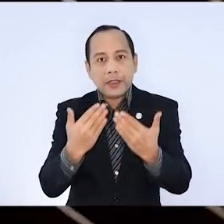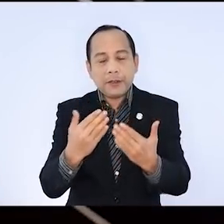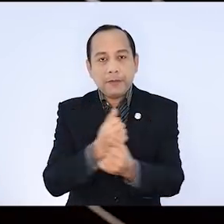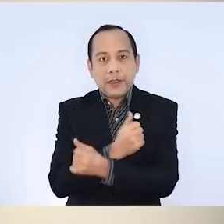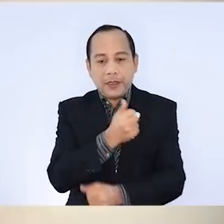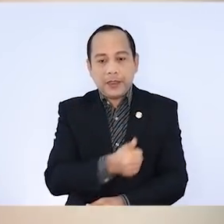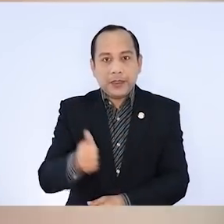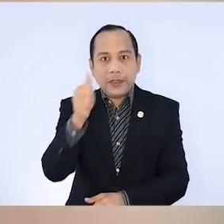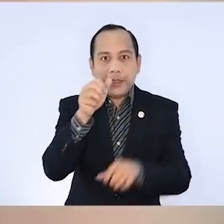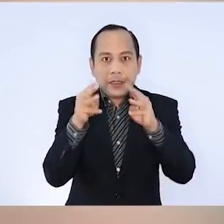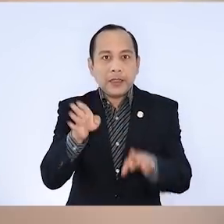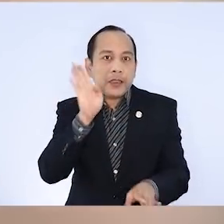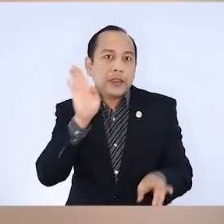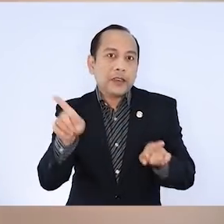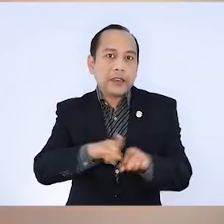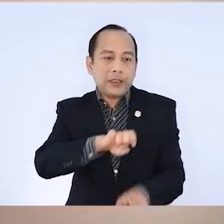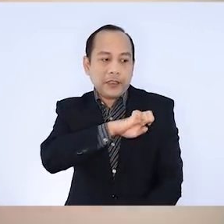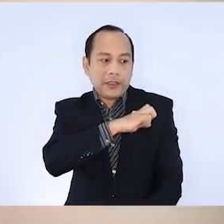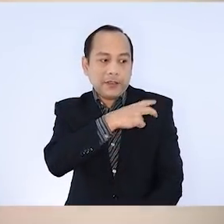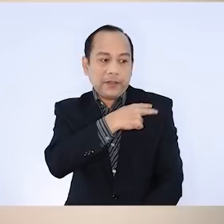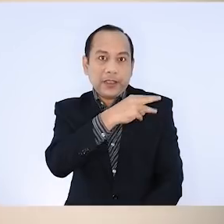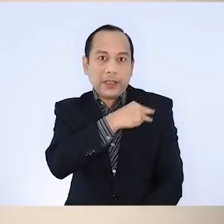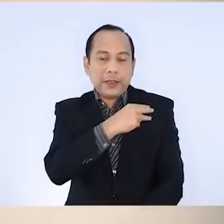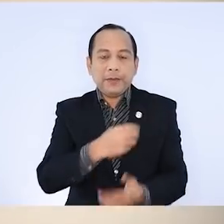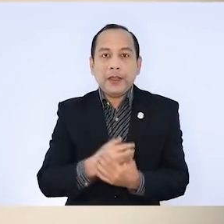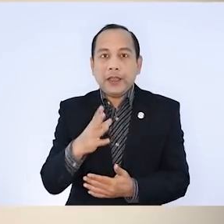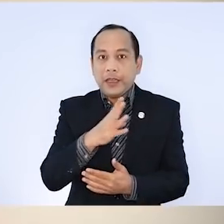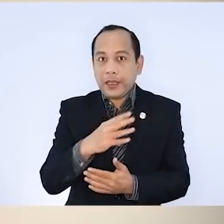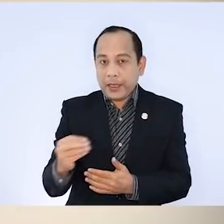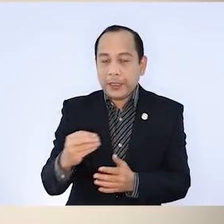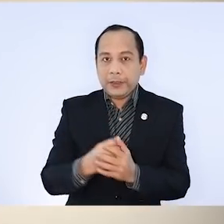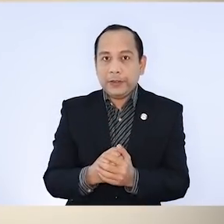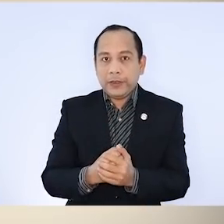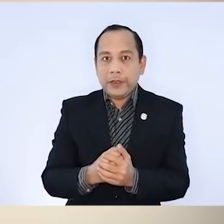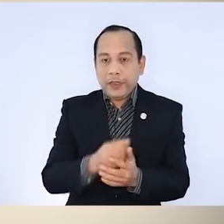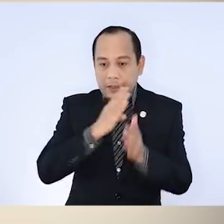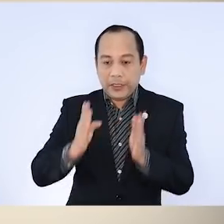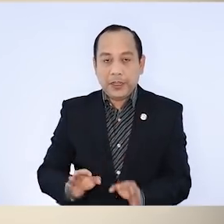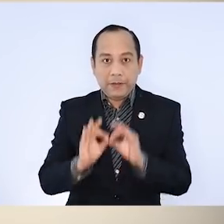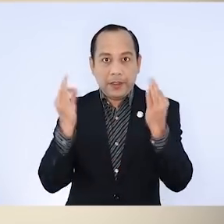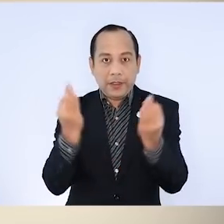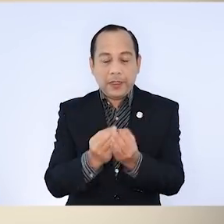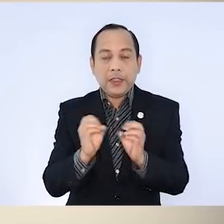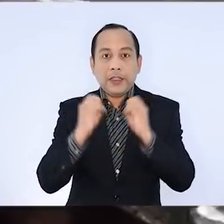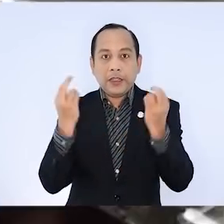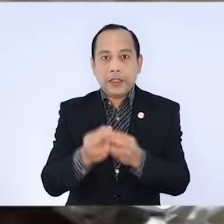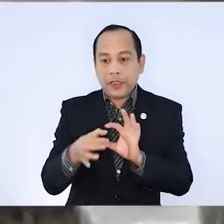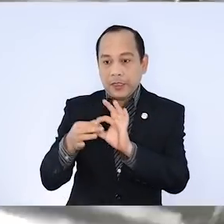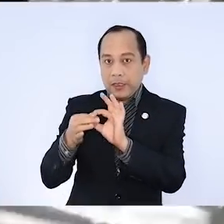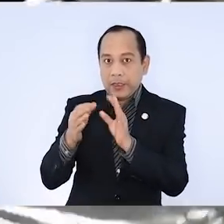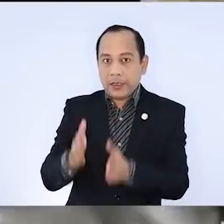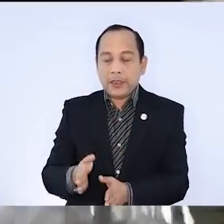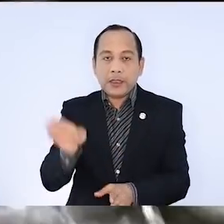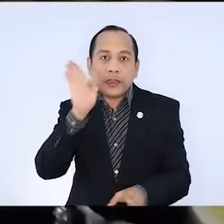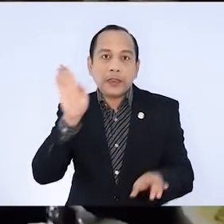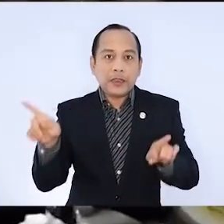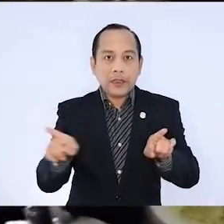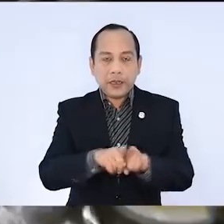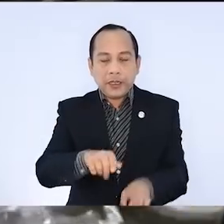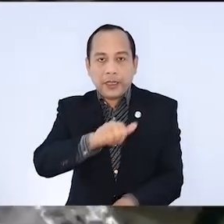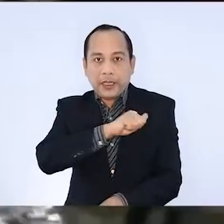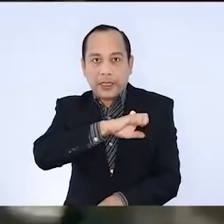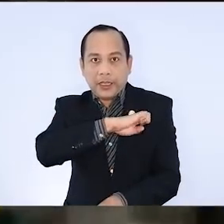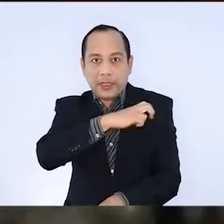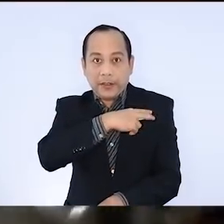beloved Executive Minister, Brother Eduardo V. Manalo, and to our Christian Family Organization's Coordinator, Brother